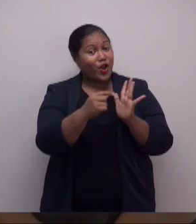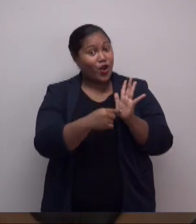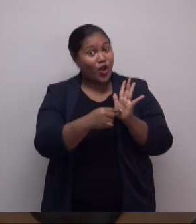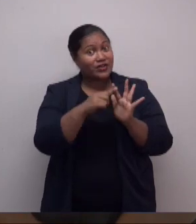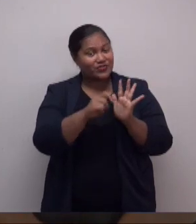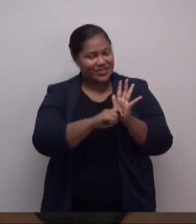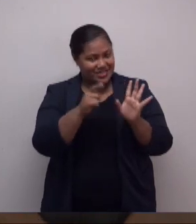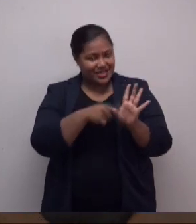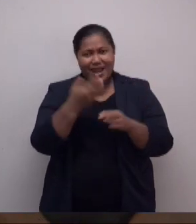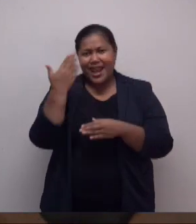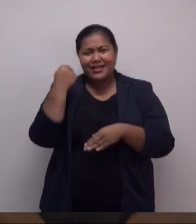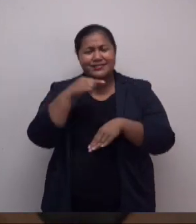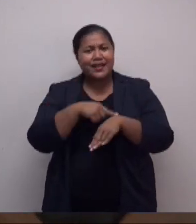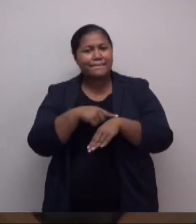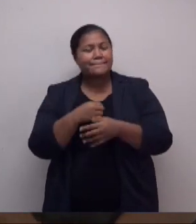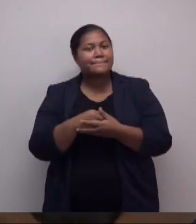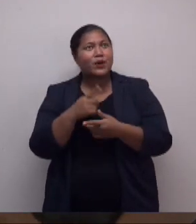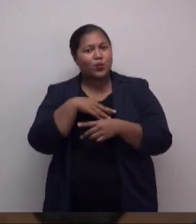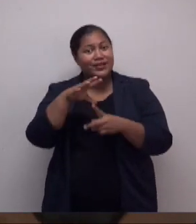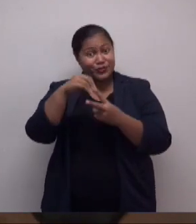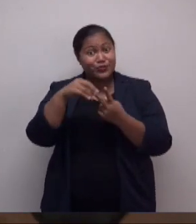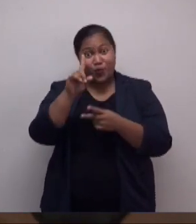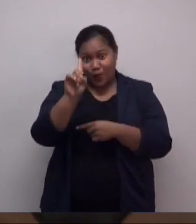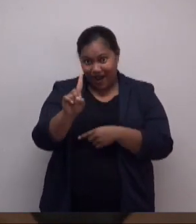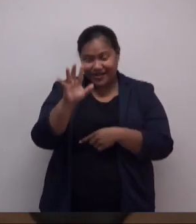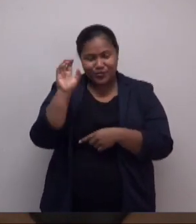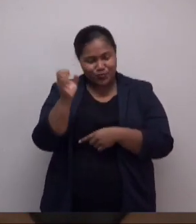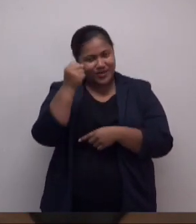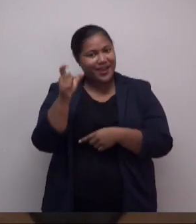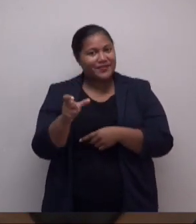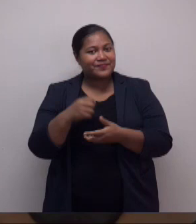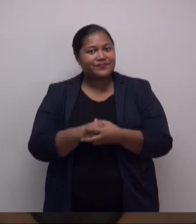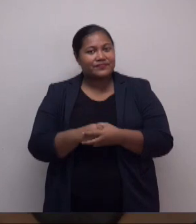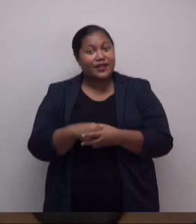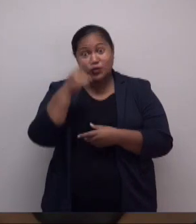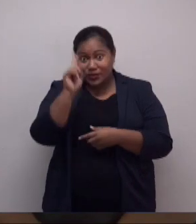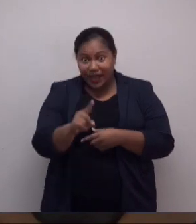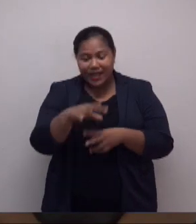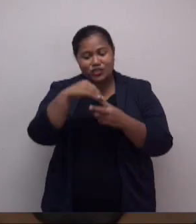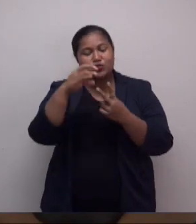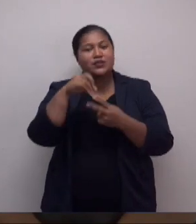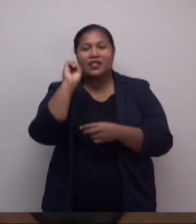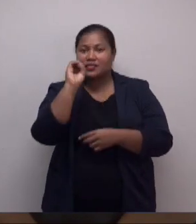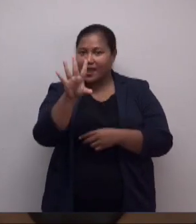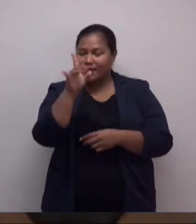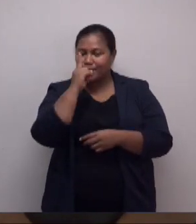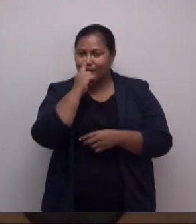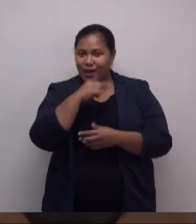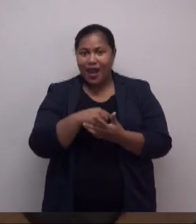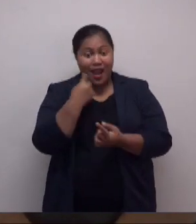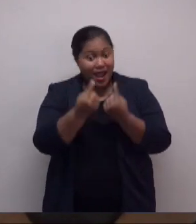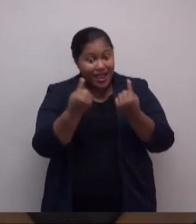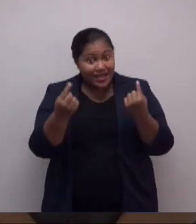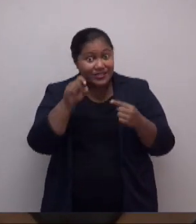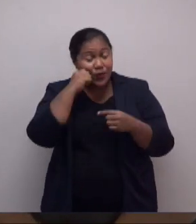time, we selected one winner. Today, we're selecting 10, each of whom will